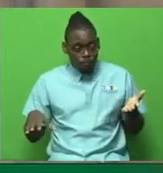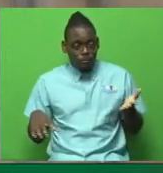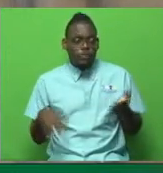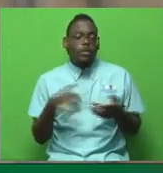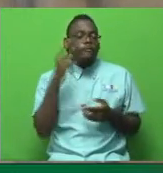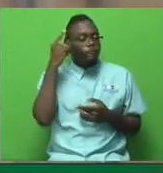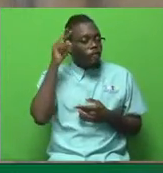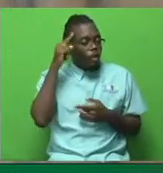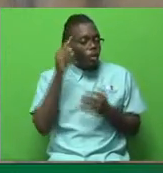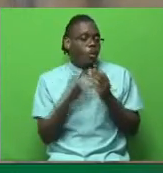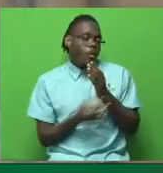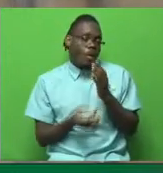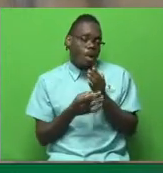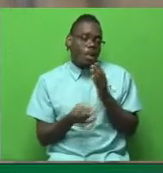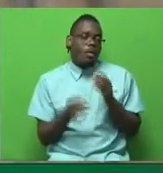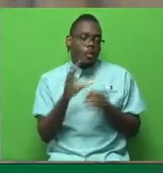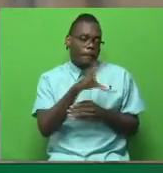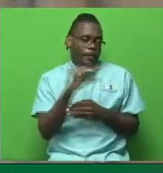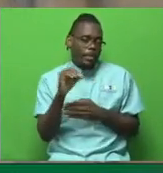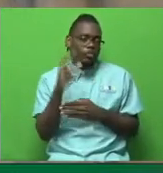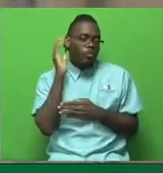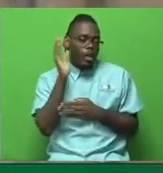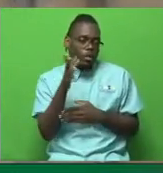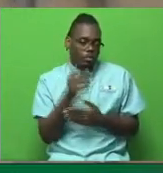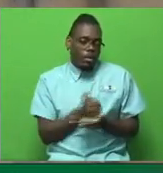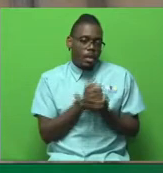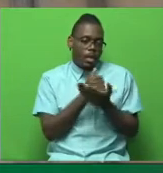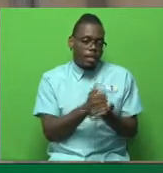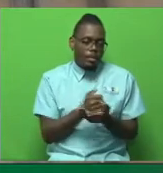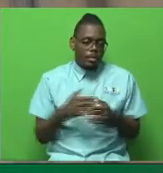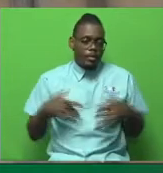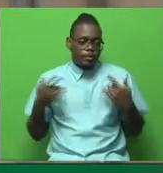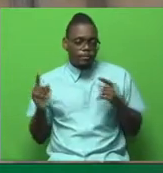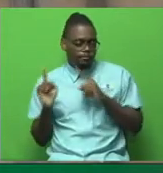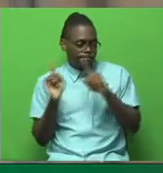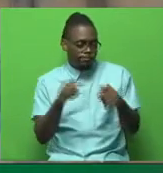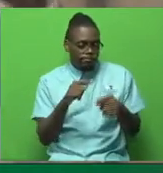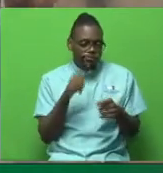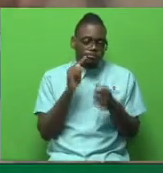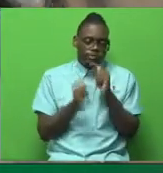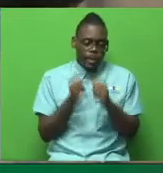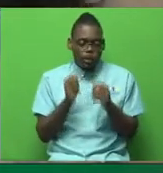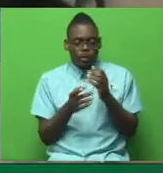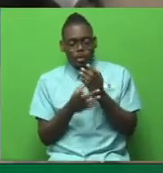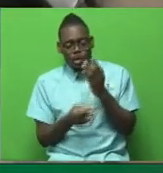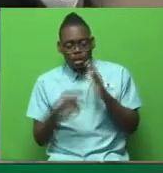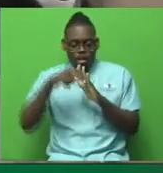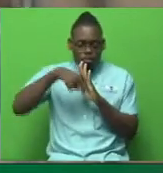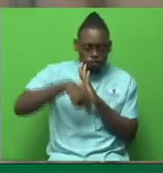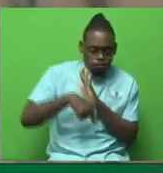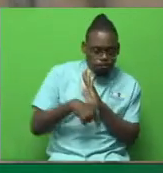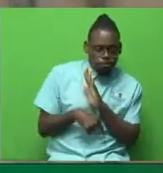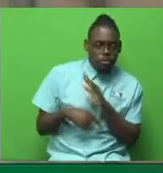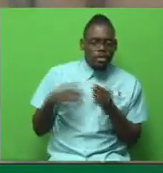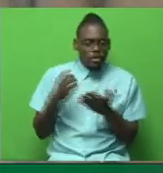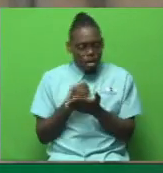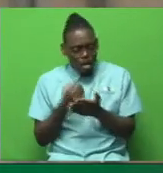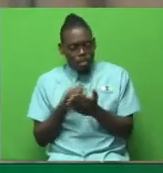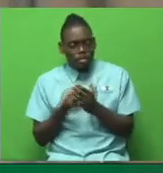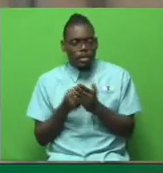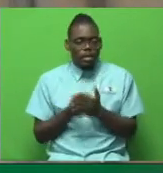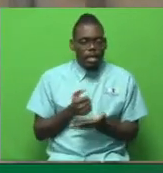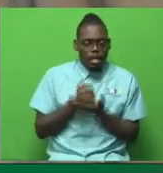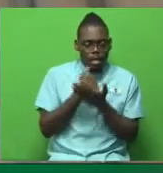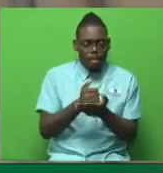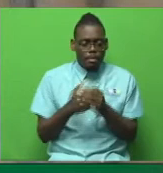those who need the money the most but to listen to the UNC give more give more but they never tell